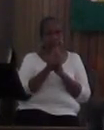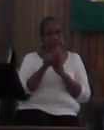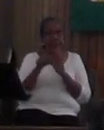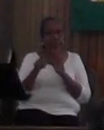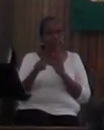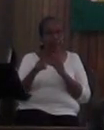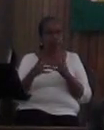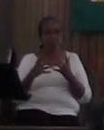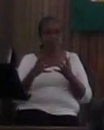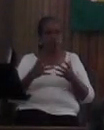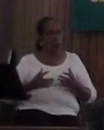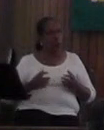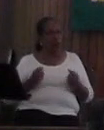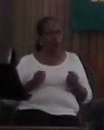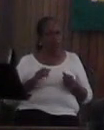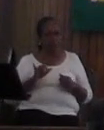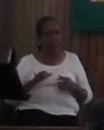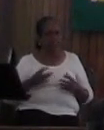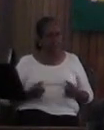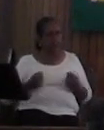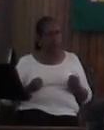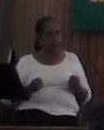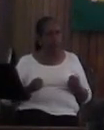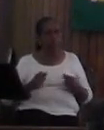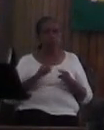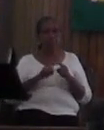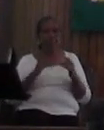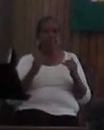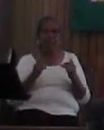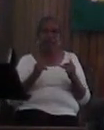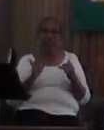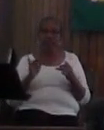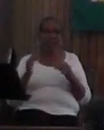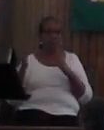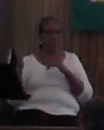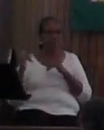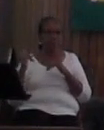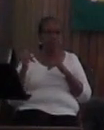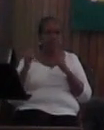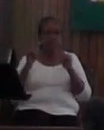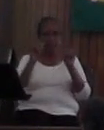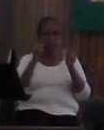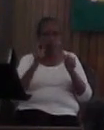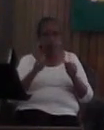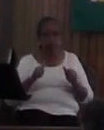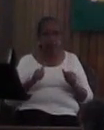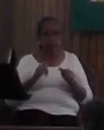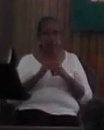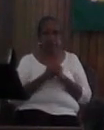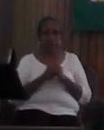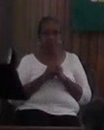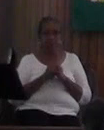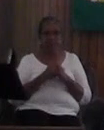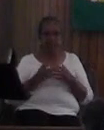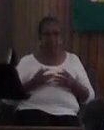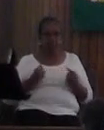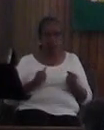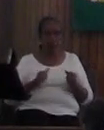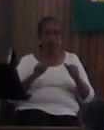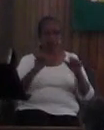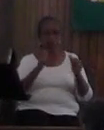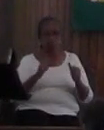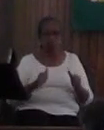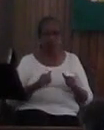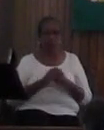confident, but now they are losing hope, their confidence is waning, and they